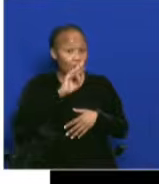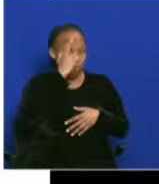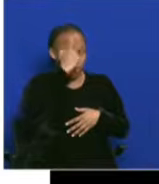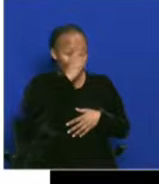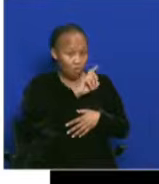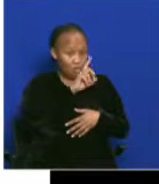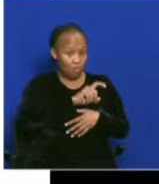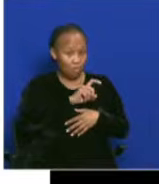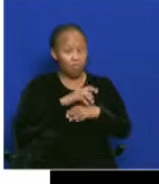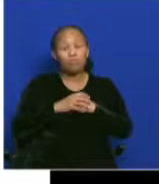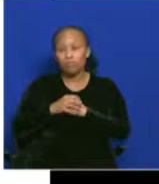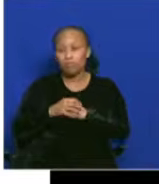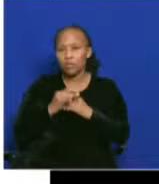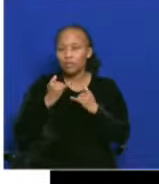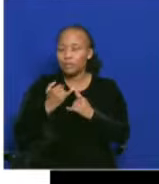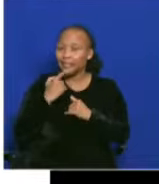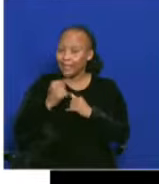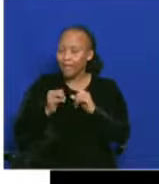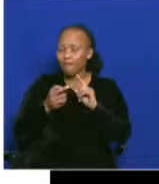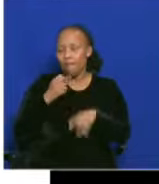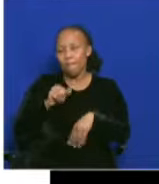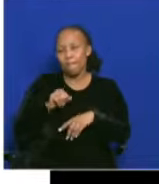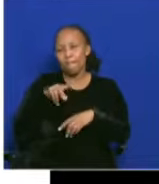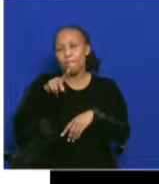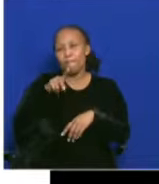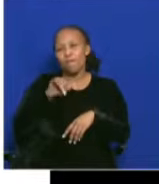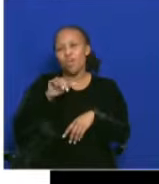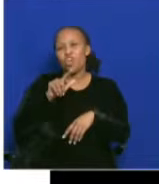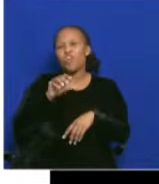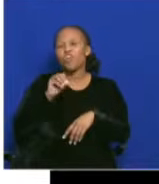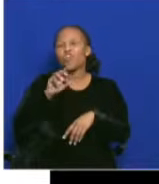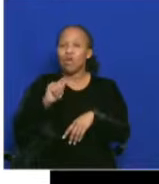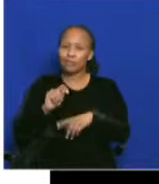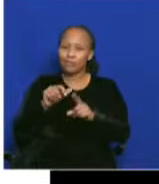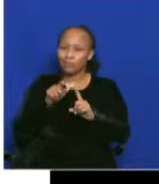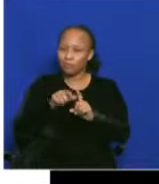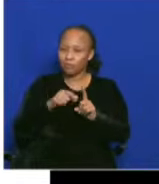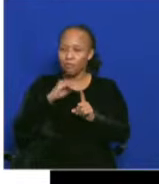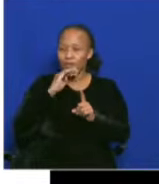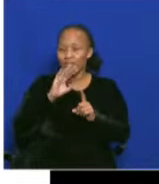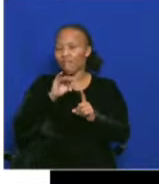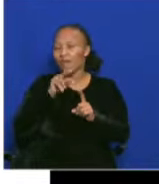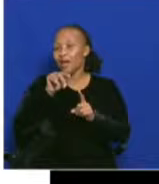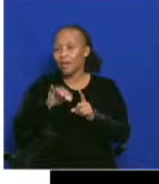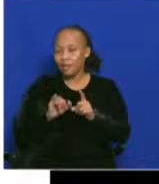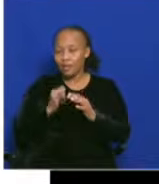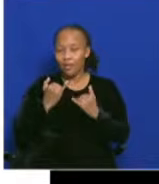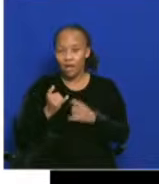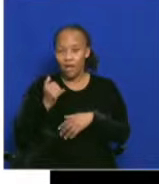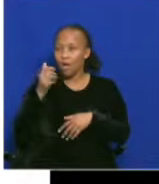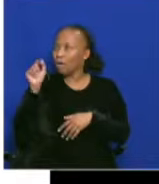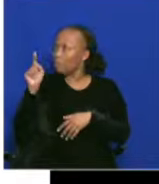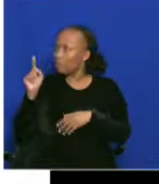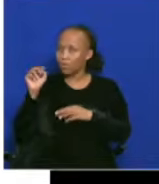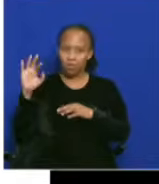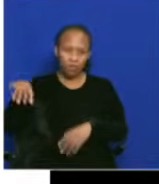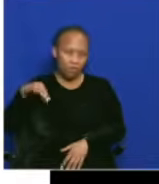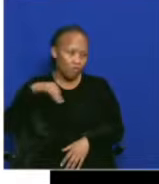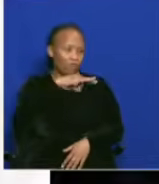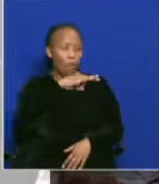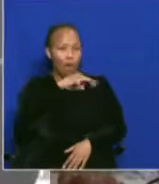So what's happening here is that he's forwarding to General Khan is forwarding to Mr. Sayed a message he gets from